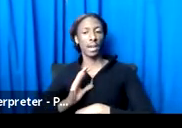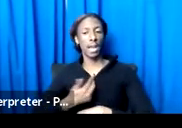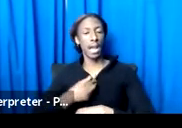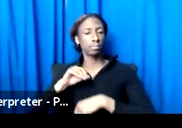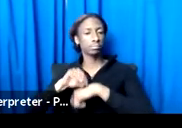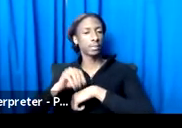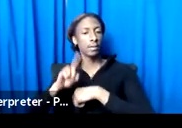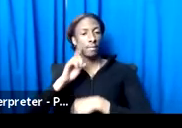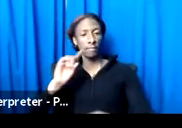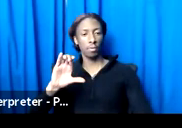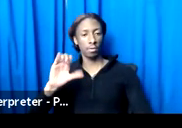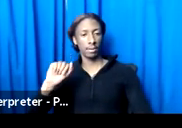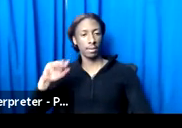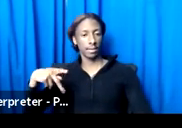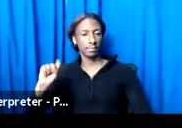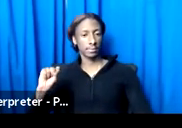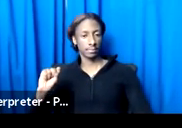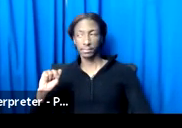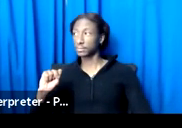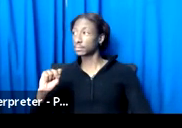Next slide, please.